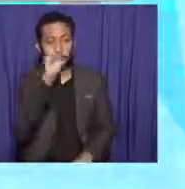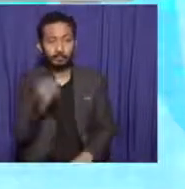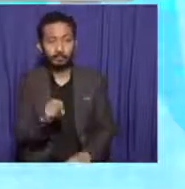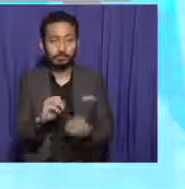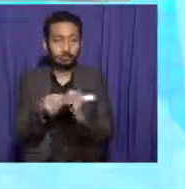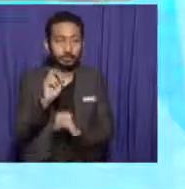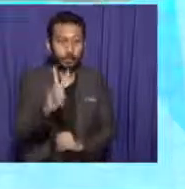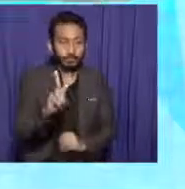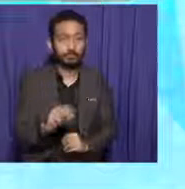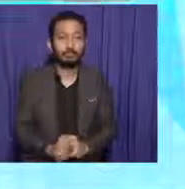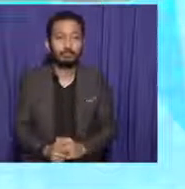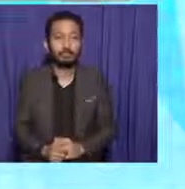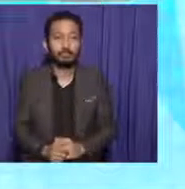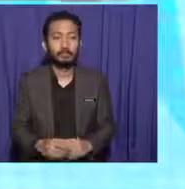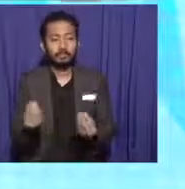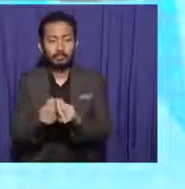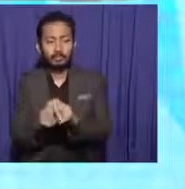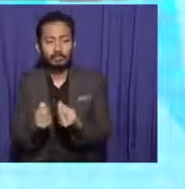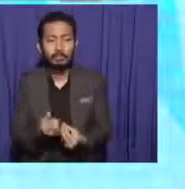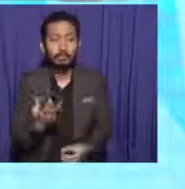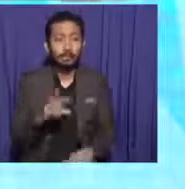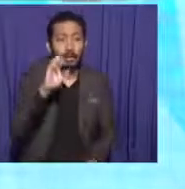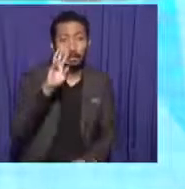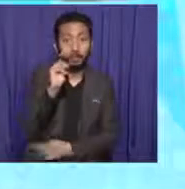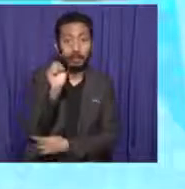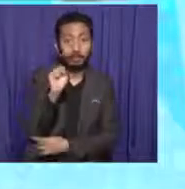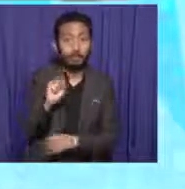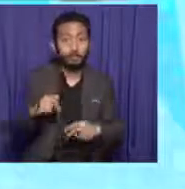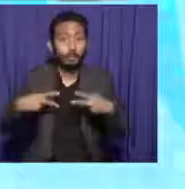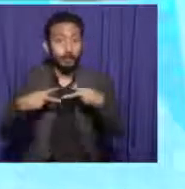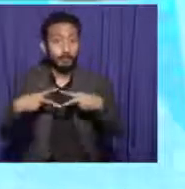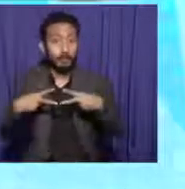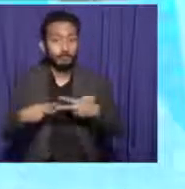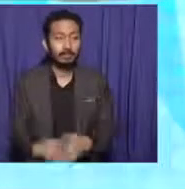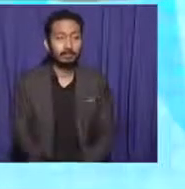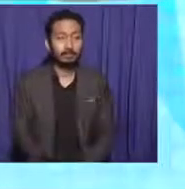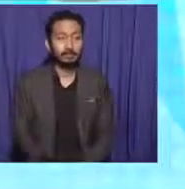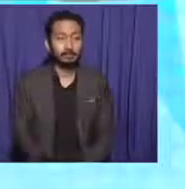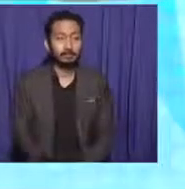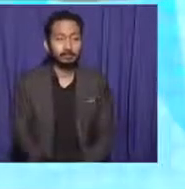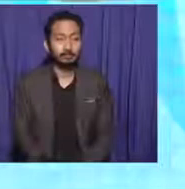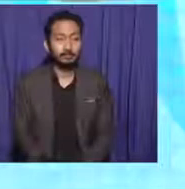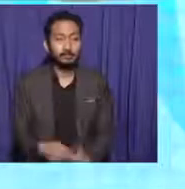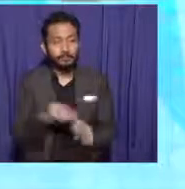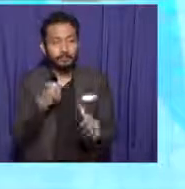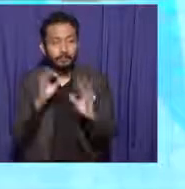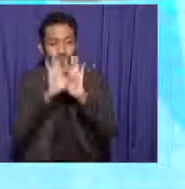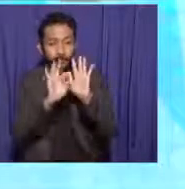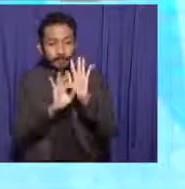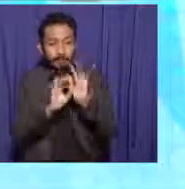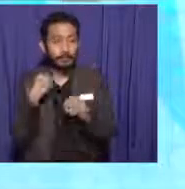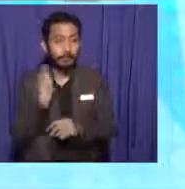2. Calculate the RMS voltage. From the formula, we know that the